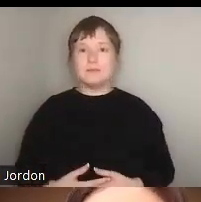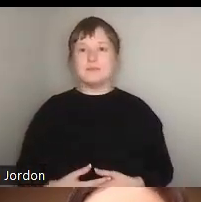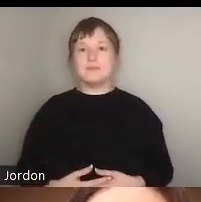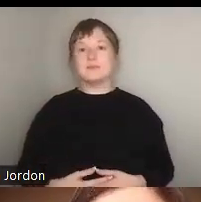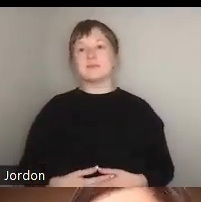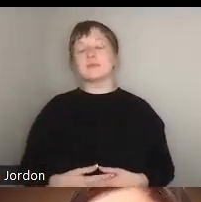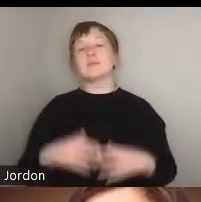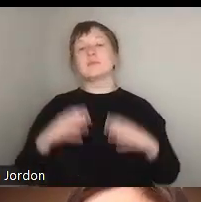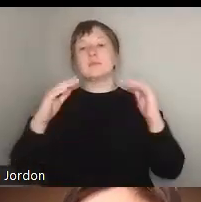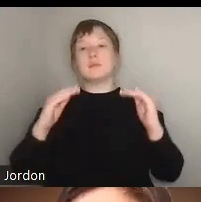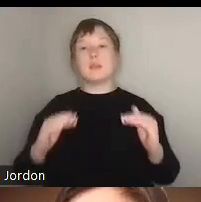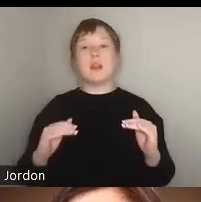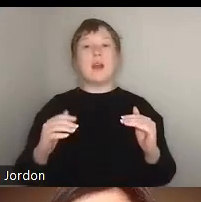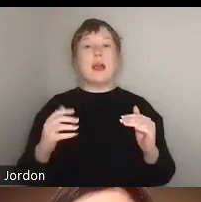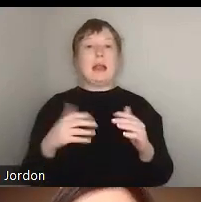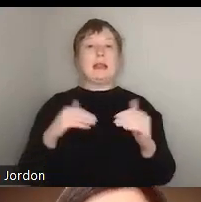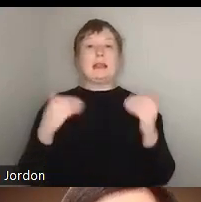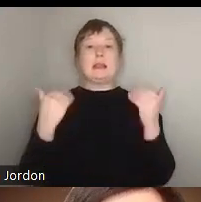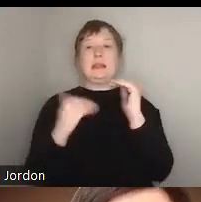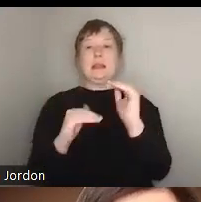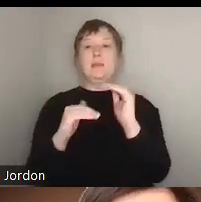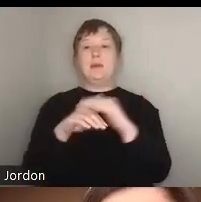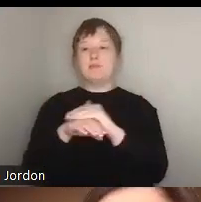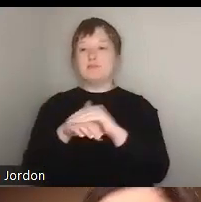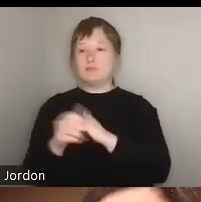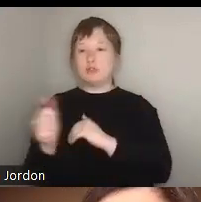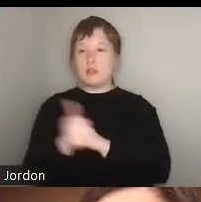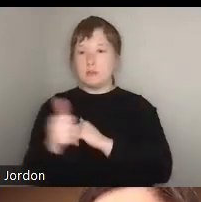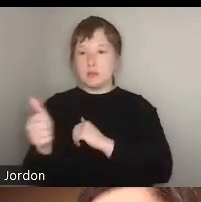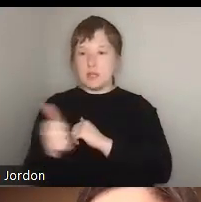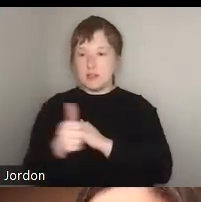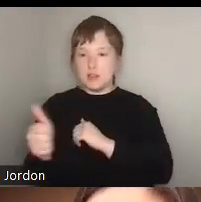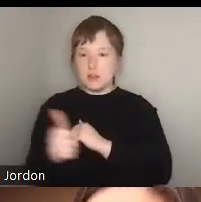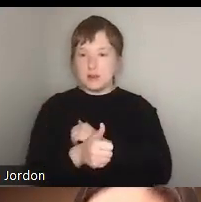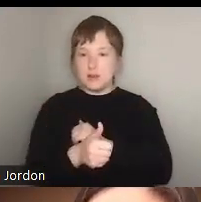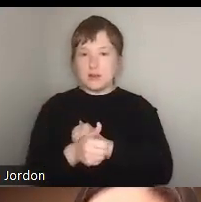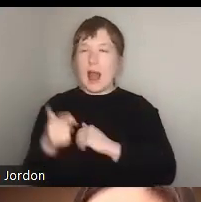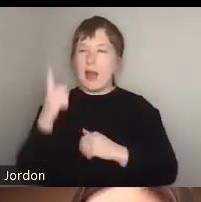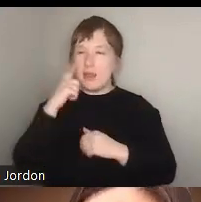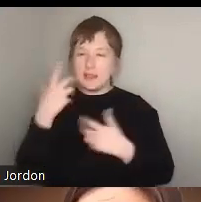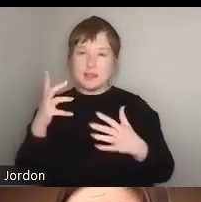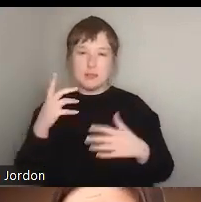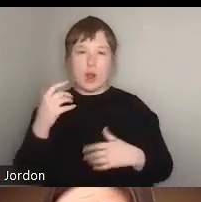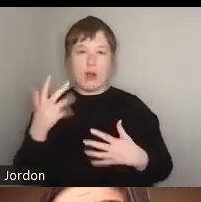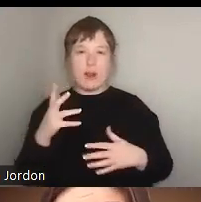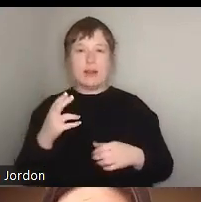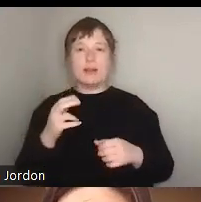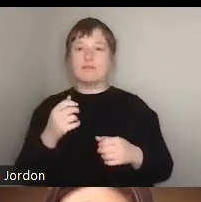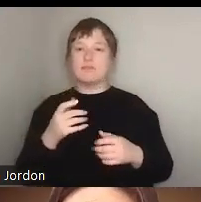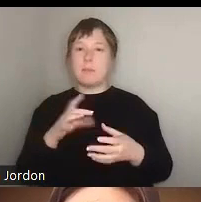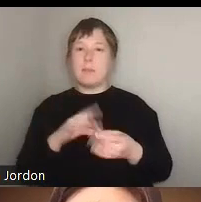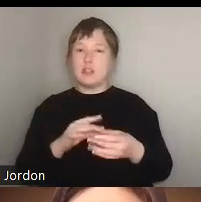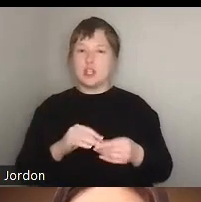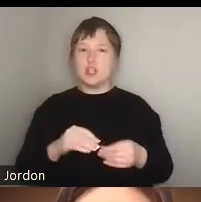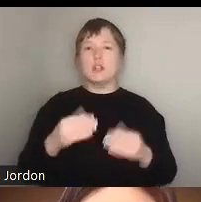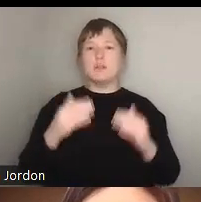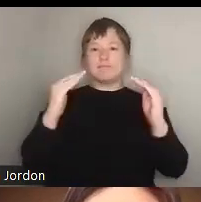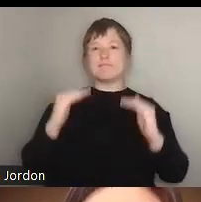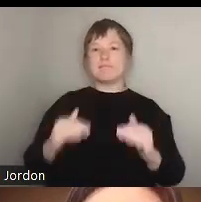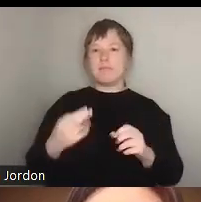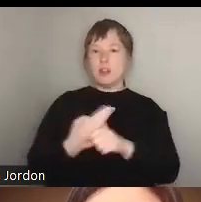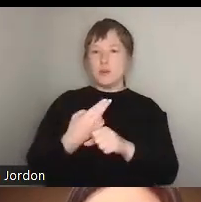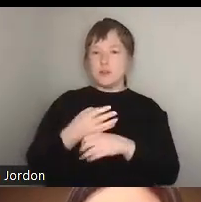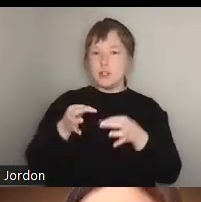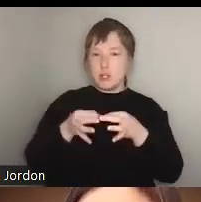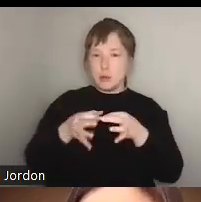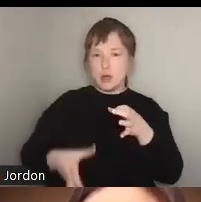Limited access to transportation. I want to say somebody mentioned that one. Use of interpreters or assistive devices is just another form